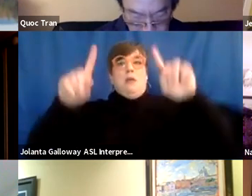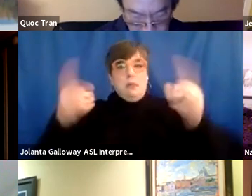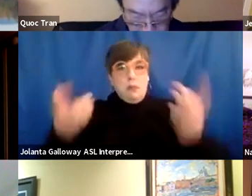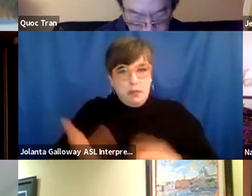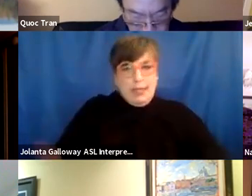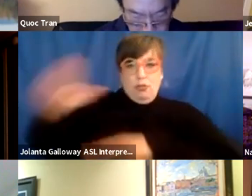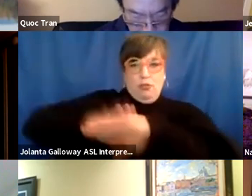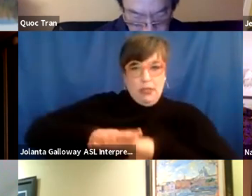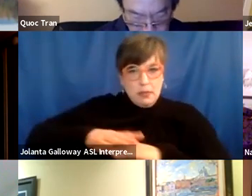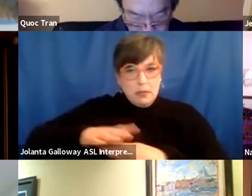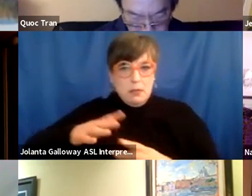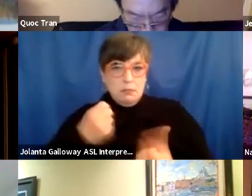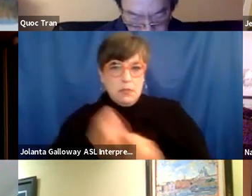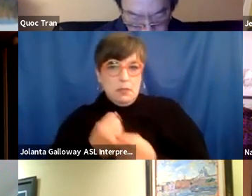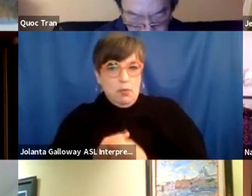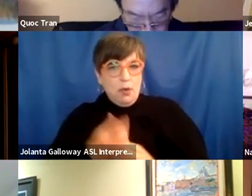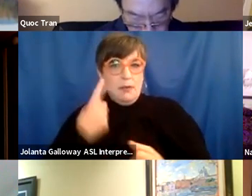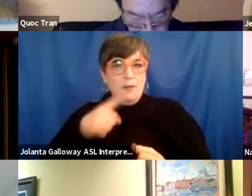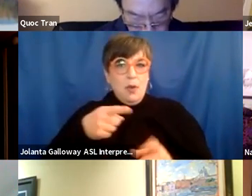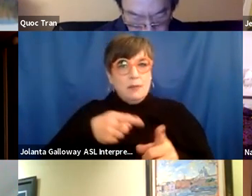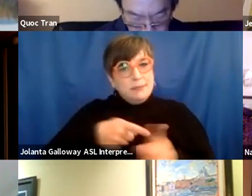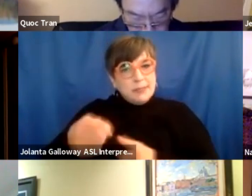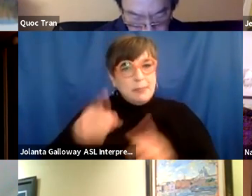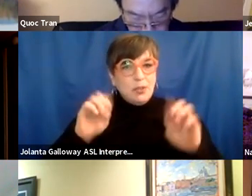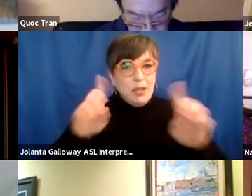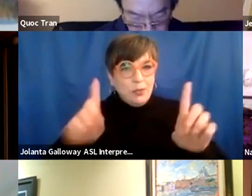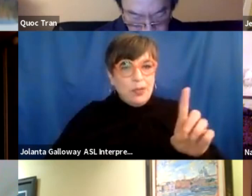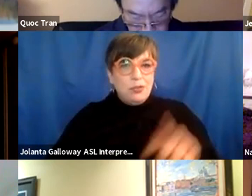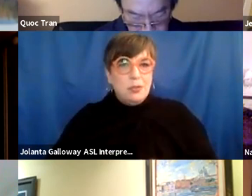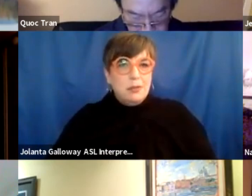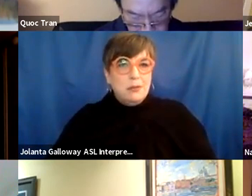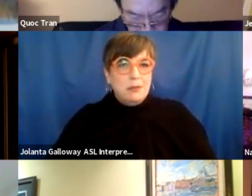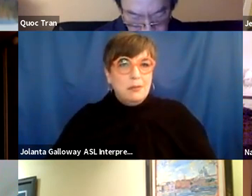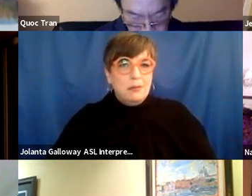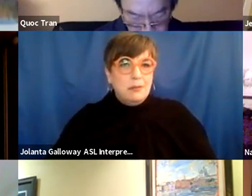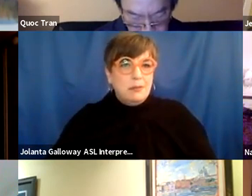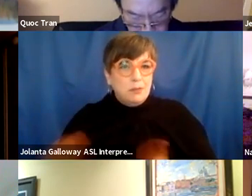increase supports for special education students, increase social emotional